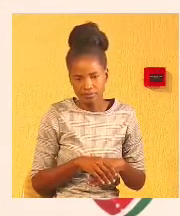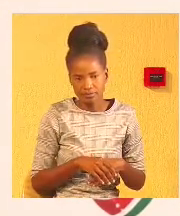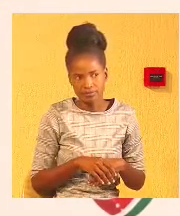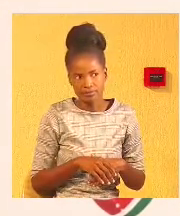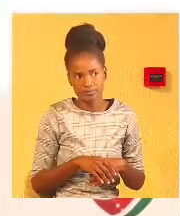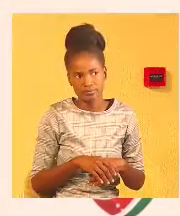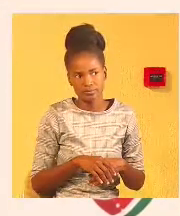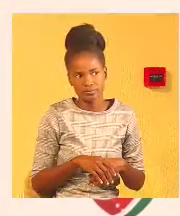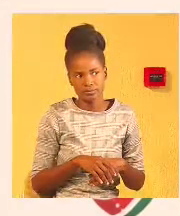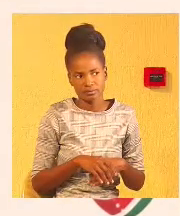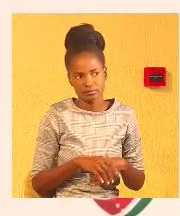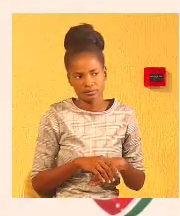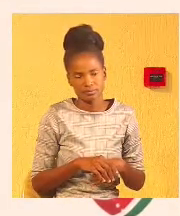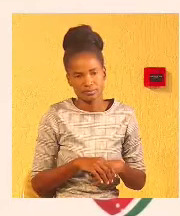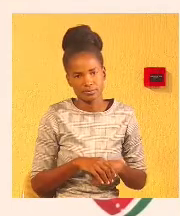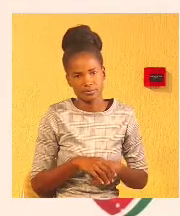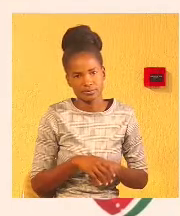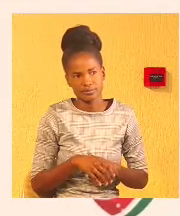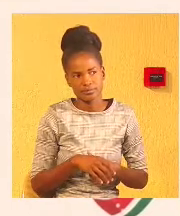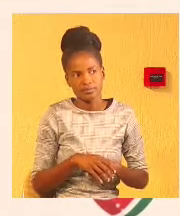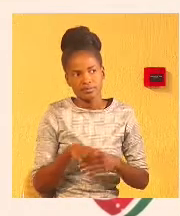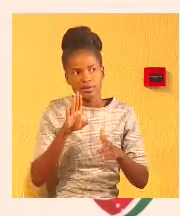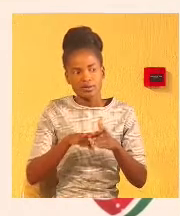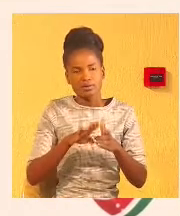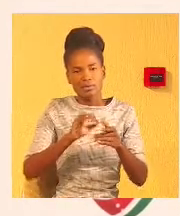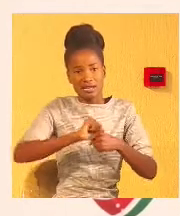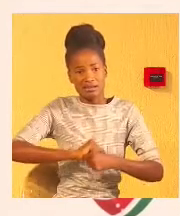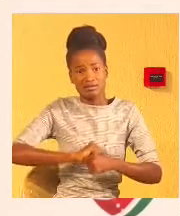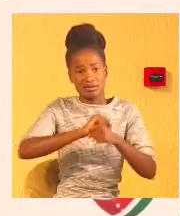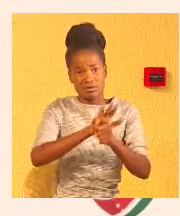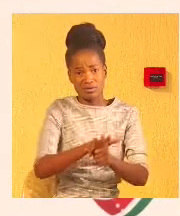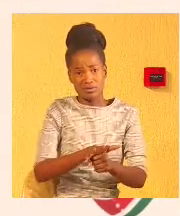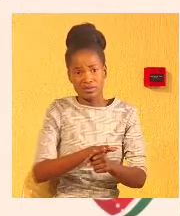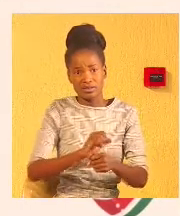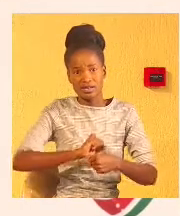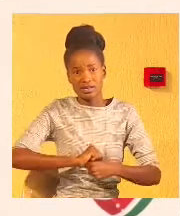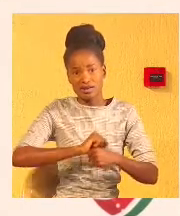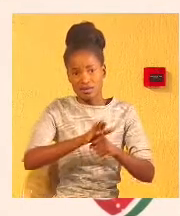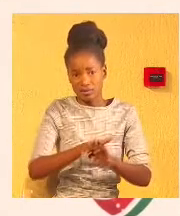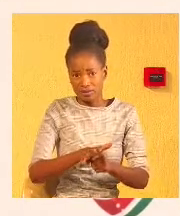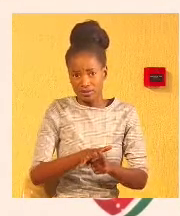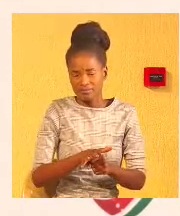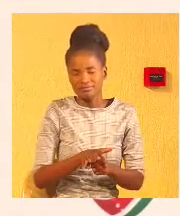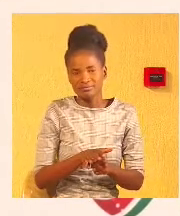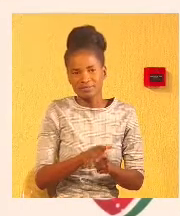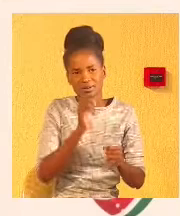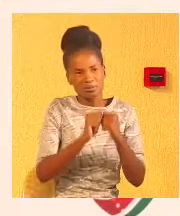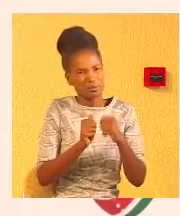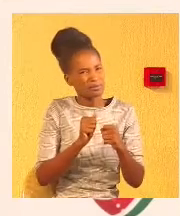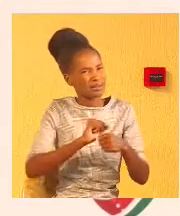and also just to say that in terms of COVID-19, the effect, we